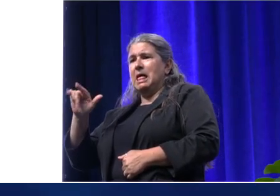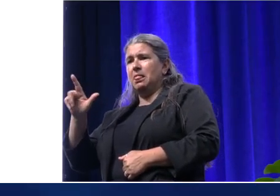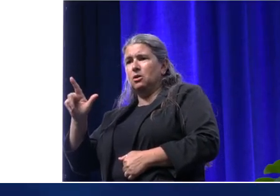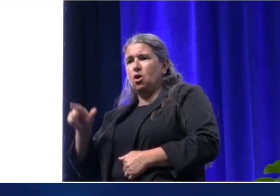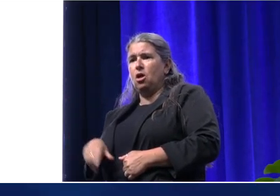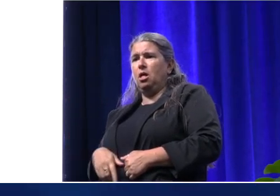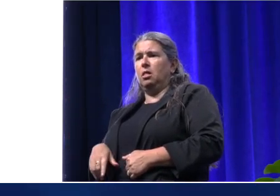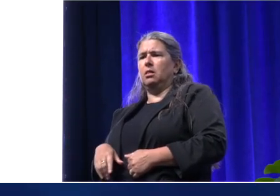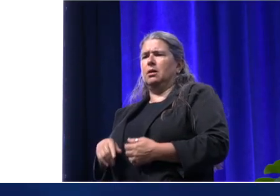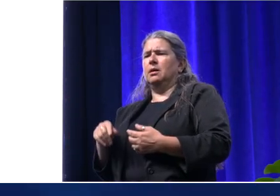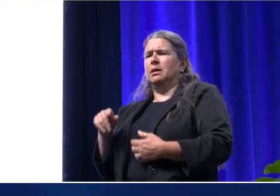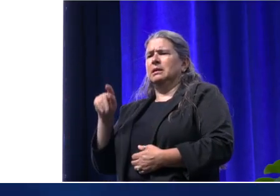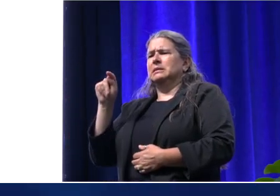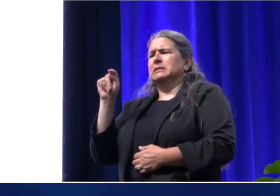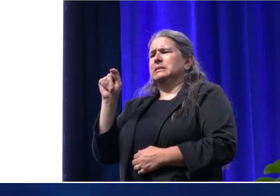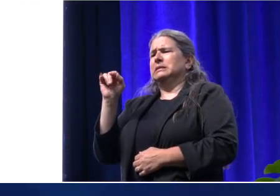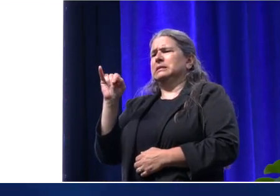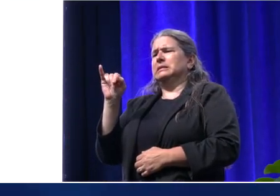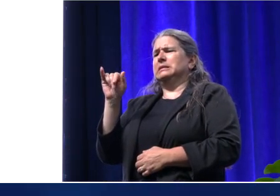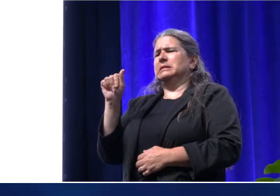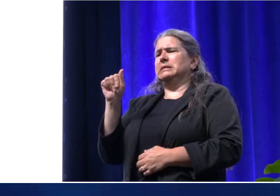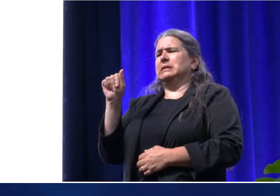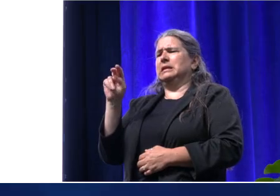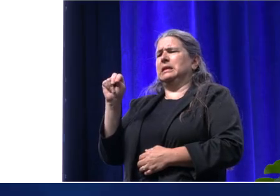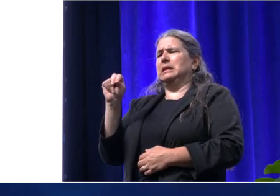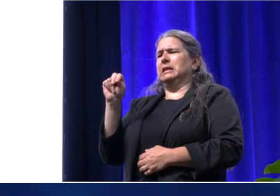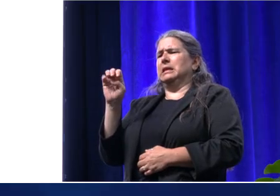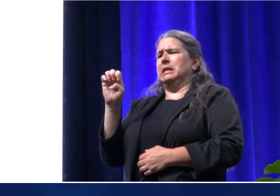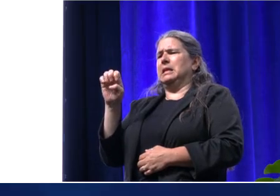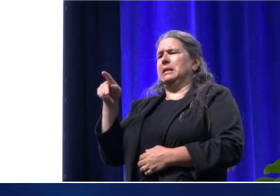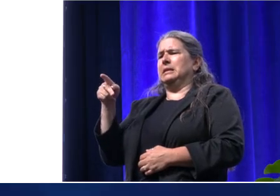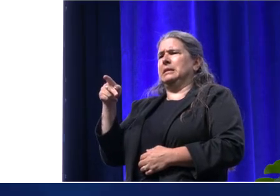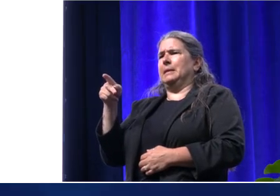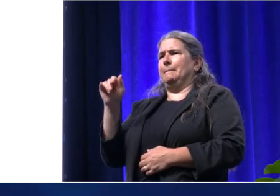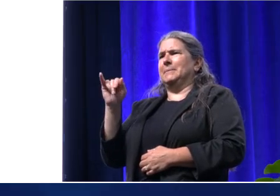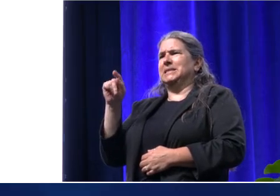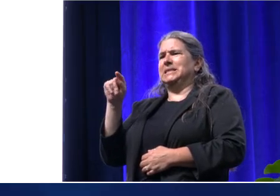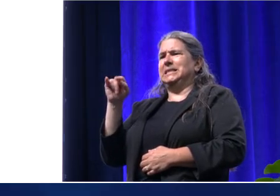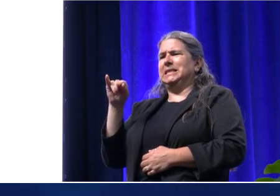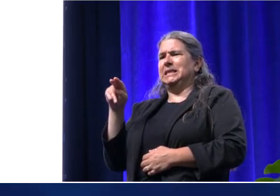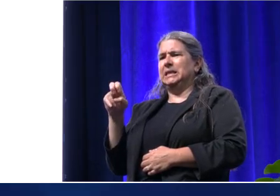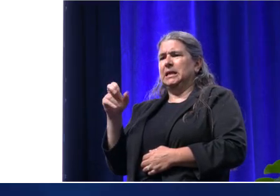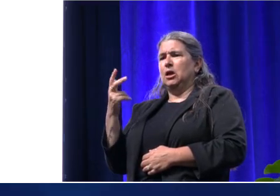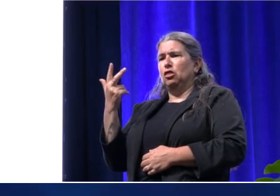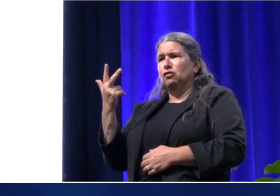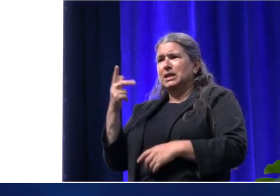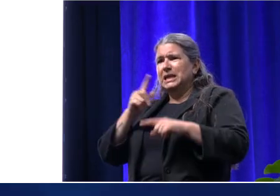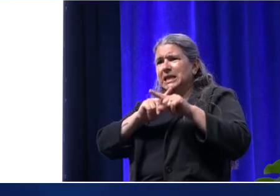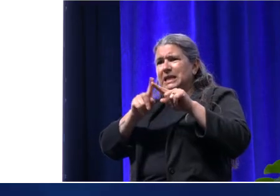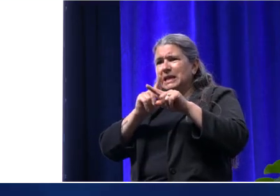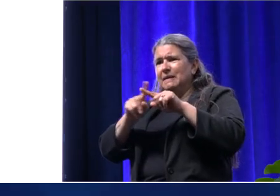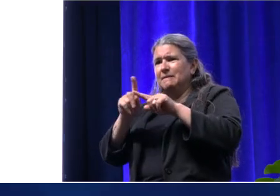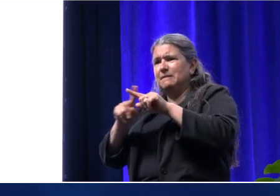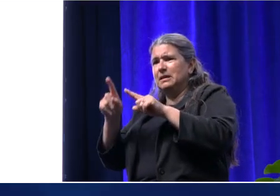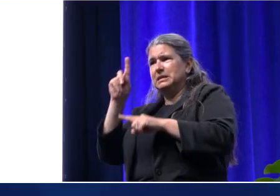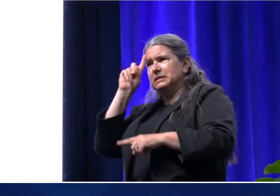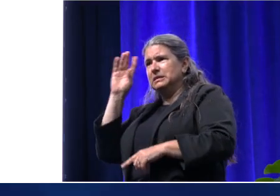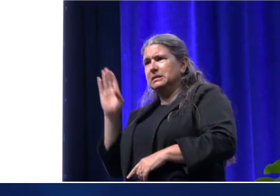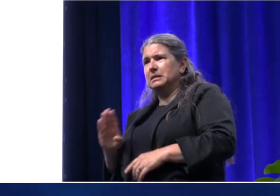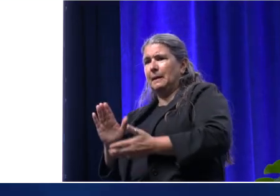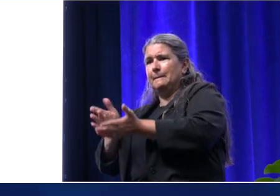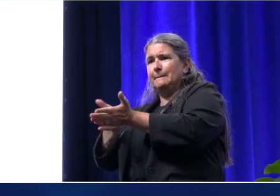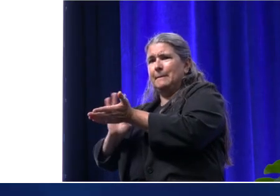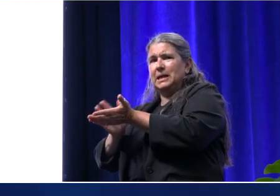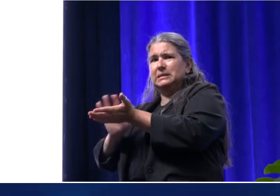Carolina. We have found 3 different medications for schizophrenia, nausea, and an anxiolytic. We found